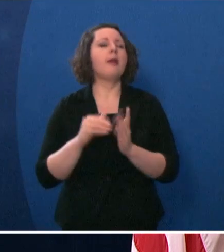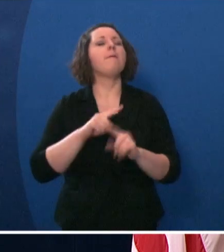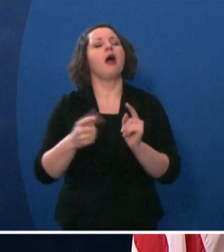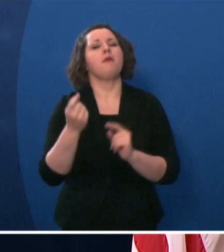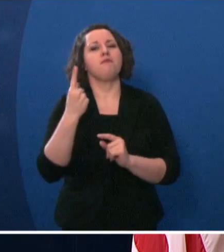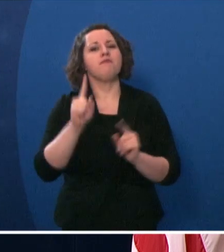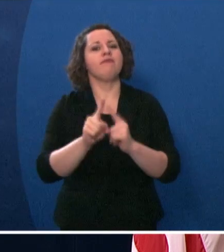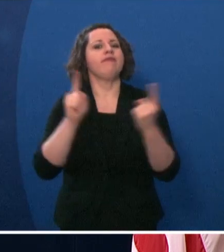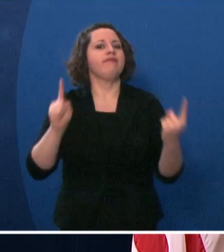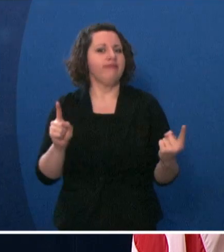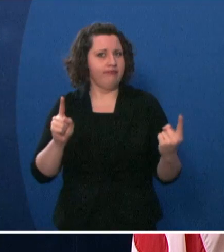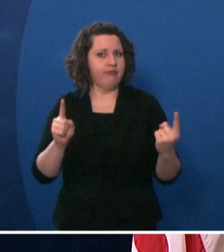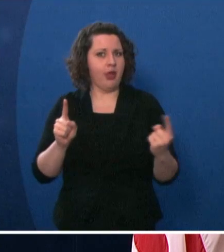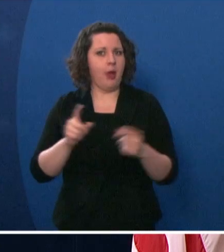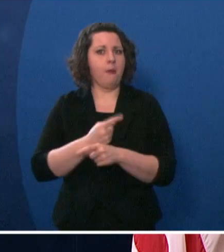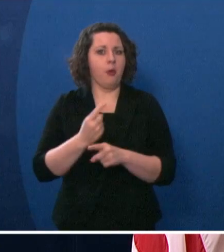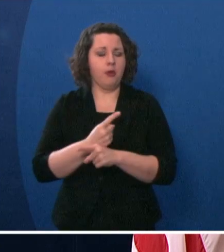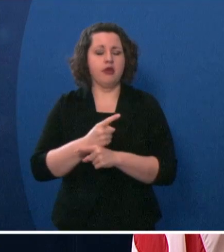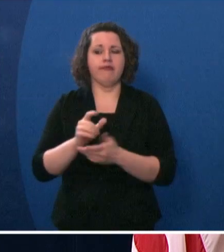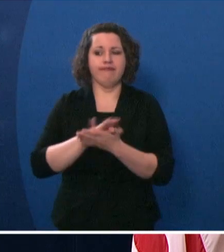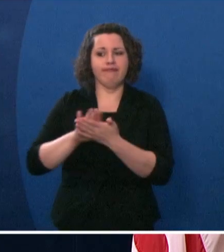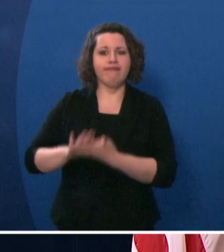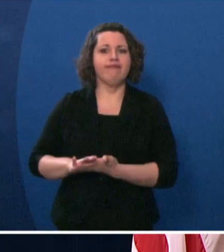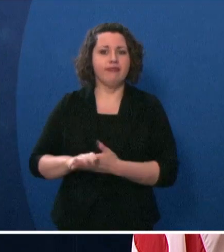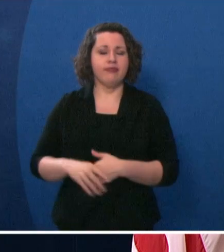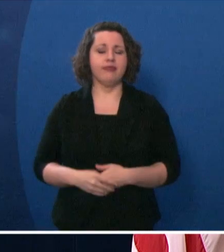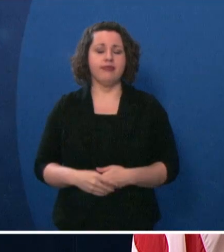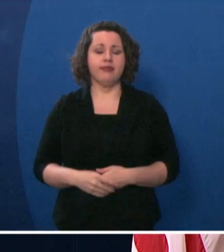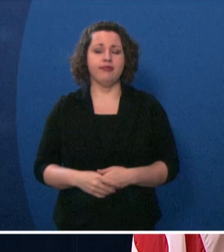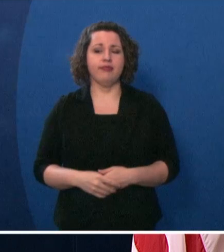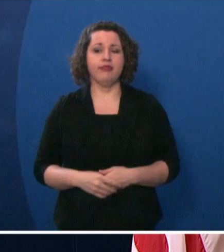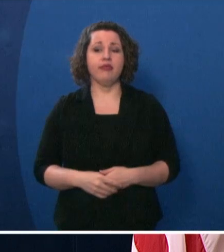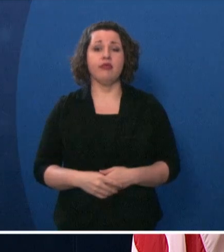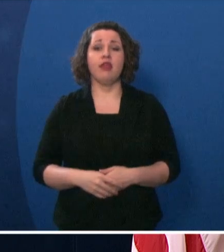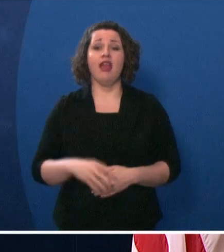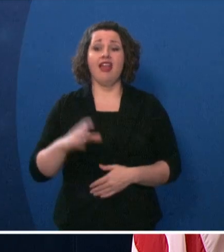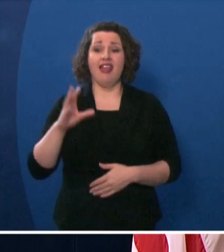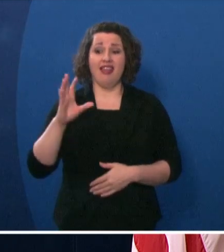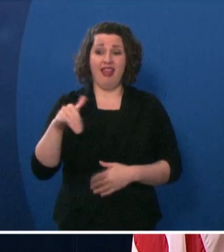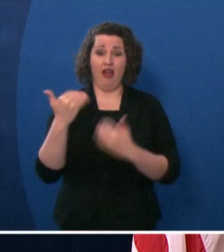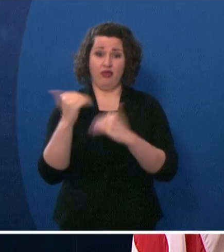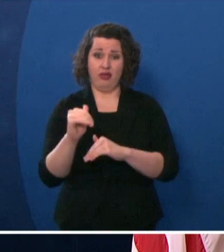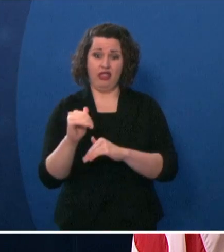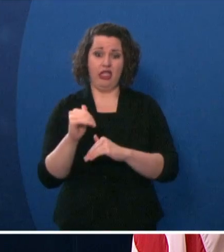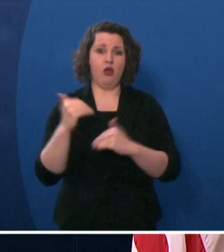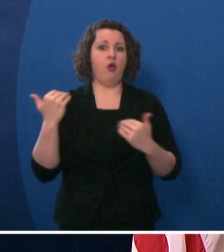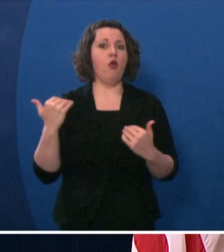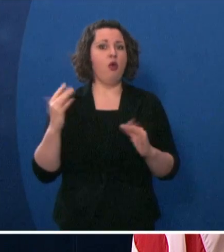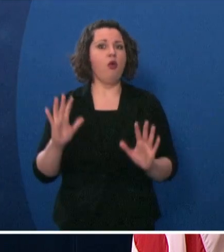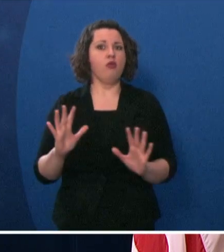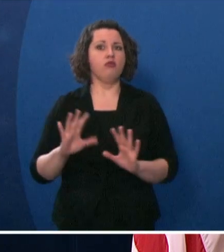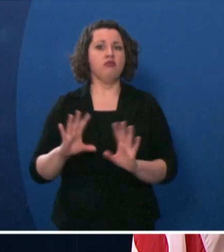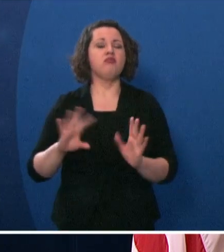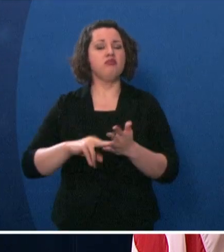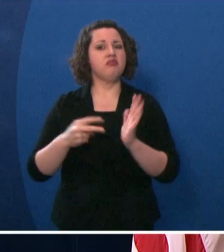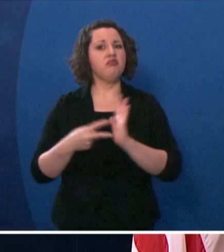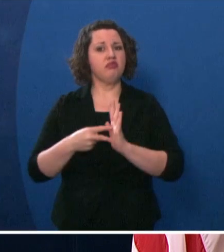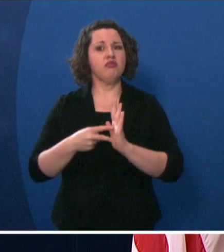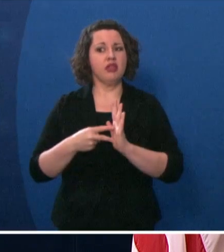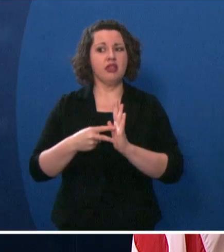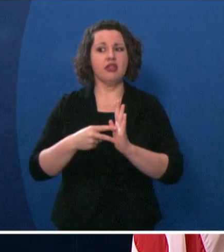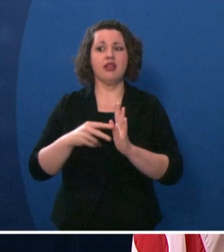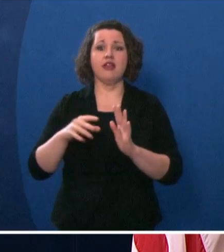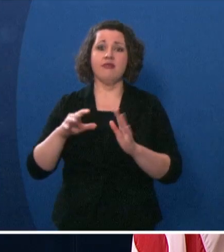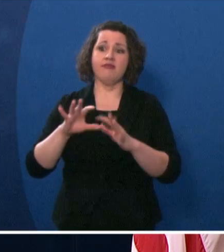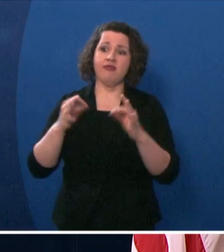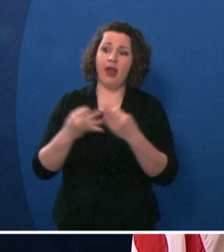distancing, hygiene, and public health measures in place. Lifting this restriction means extended families and